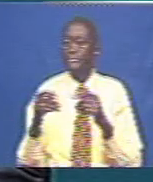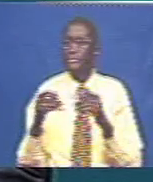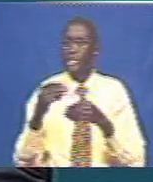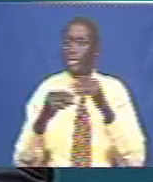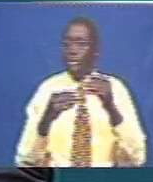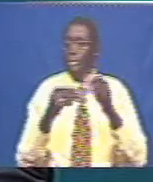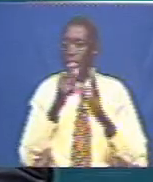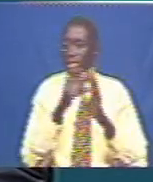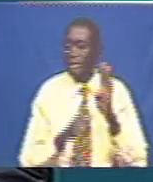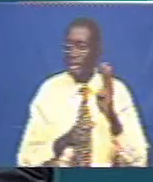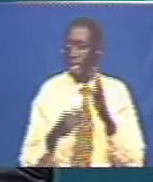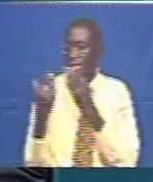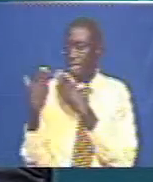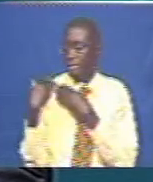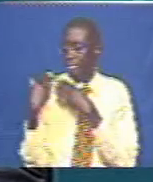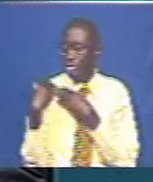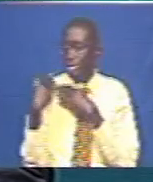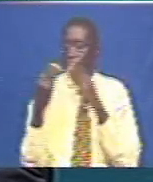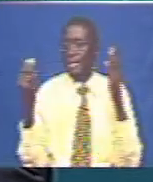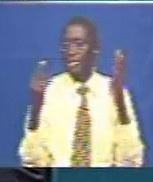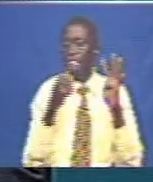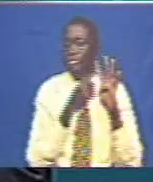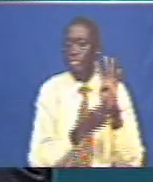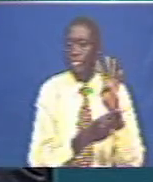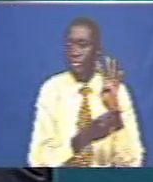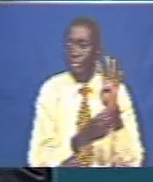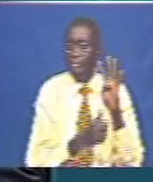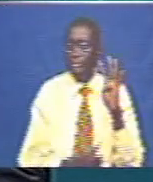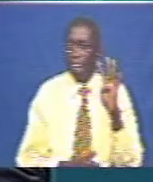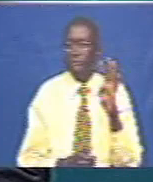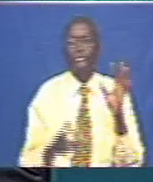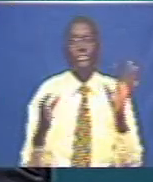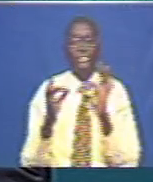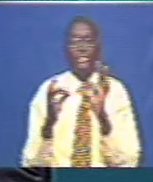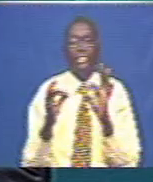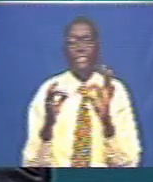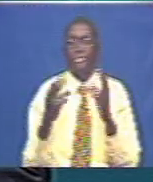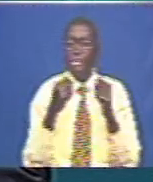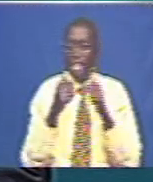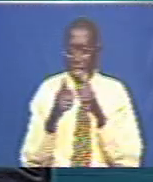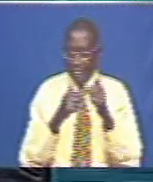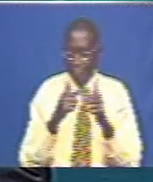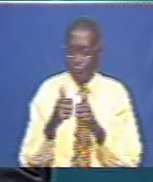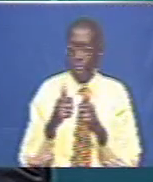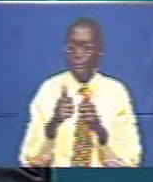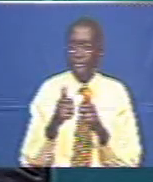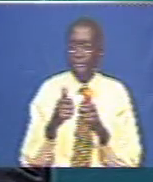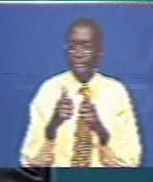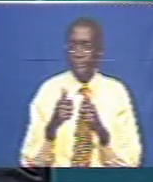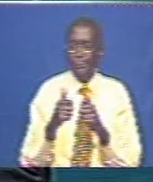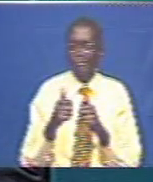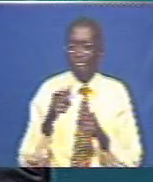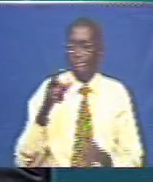course, what is their role in the Big Four agenda? Joining us in studio is Mr.